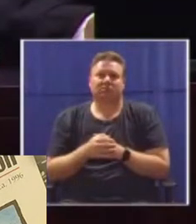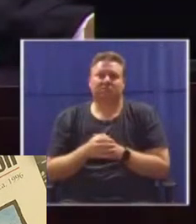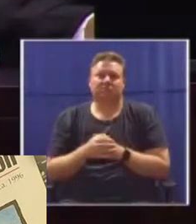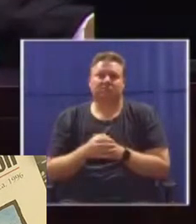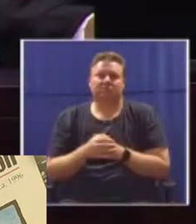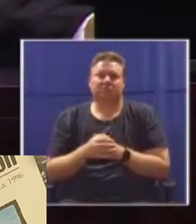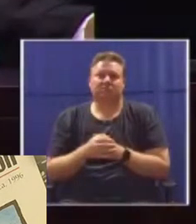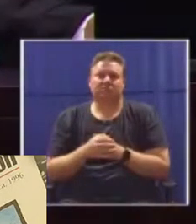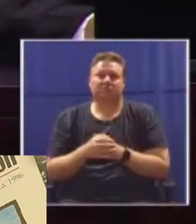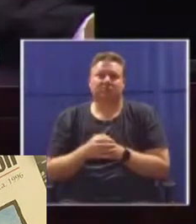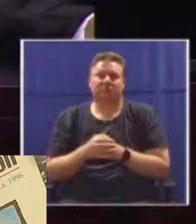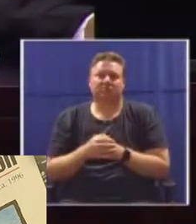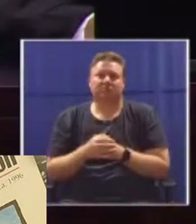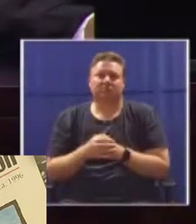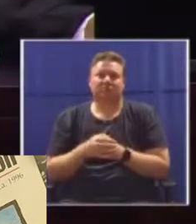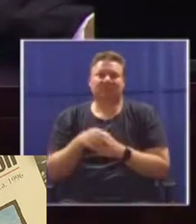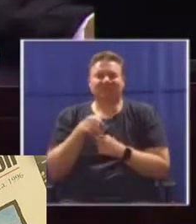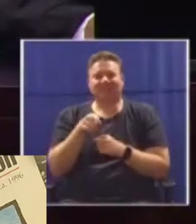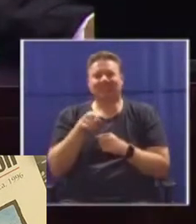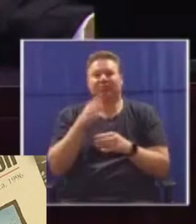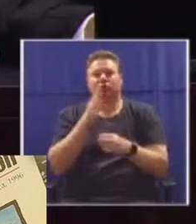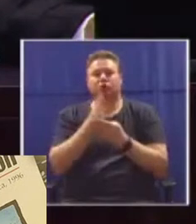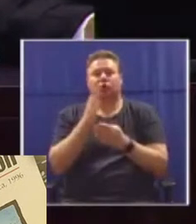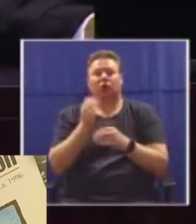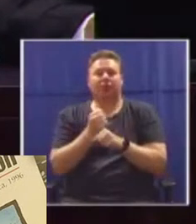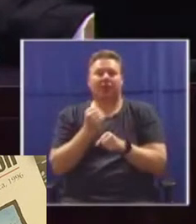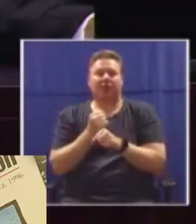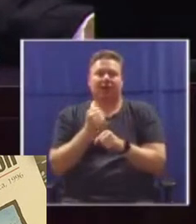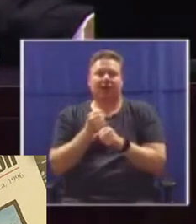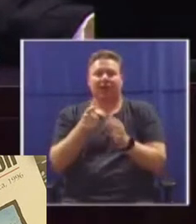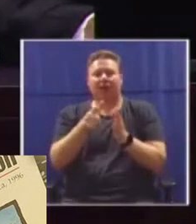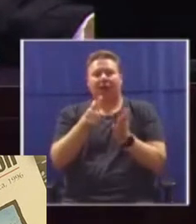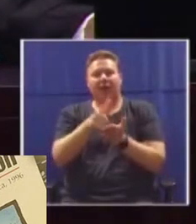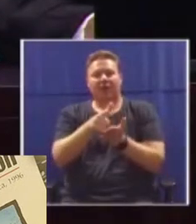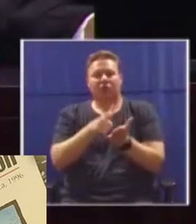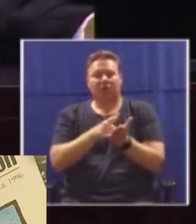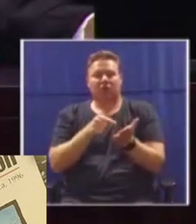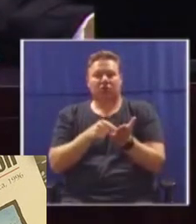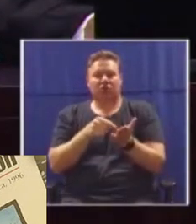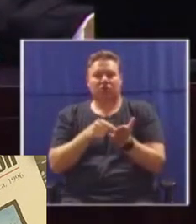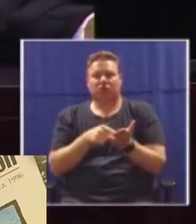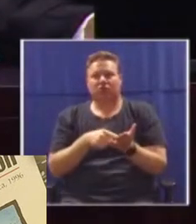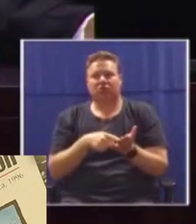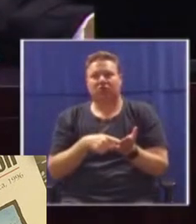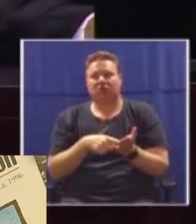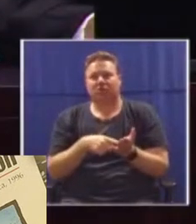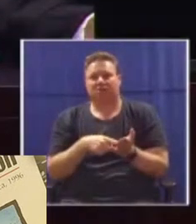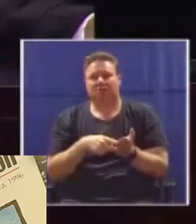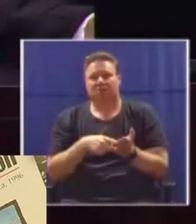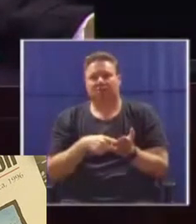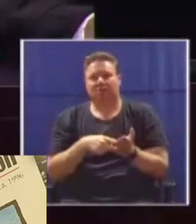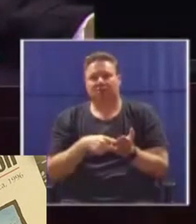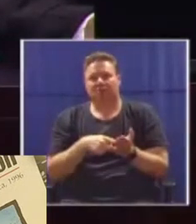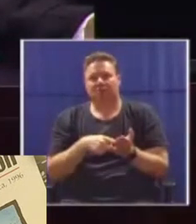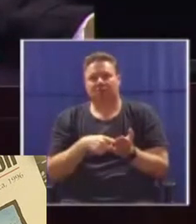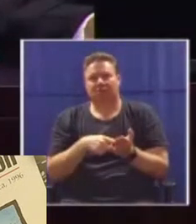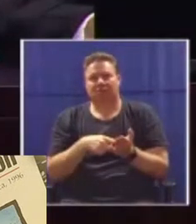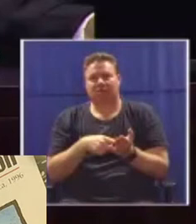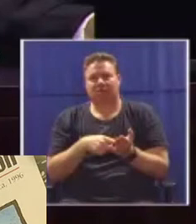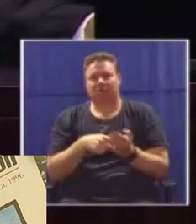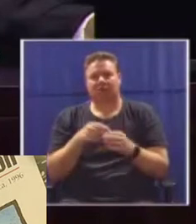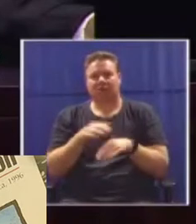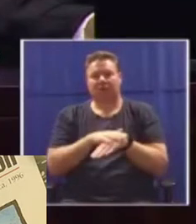Annex 6 Convention. This ensures that legislation in terms of marine pollution from ships is based